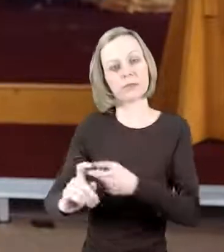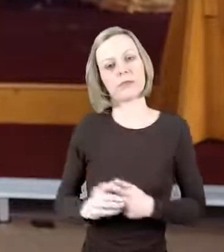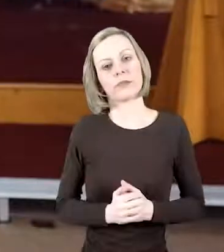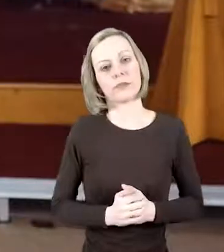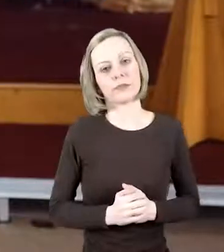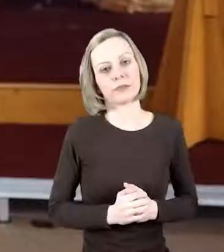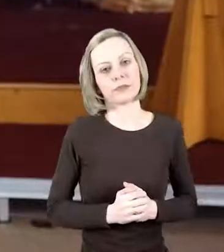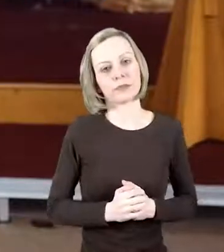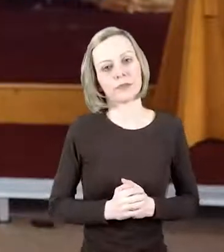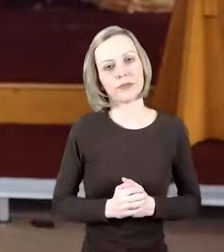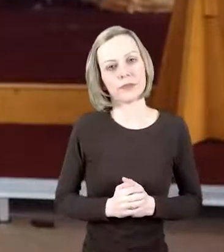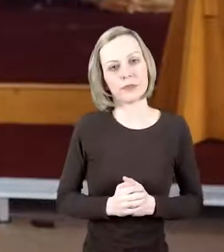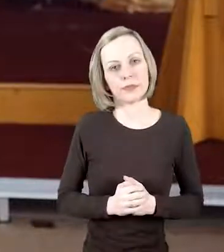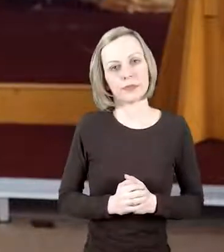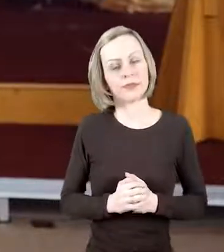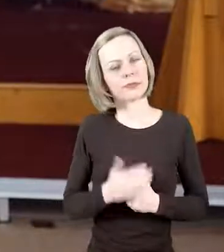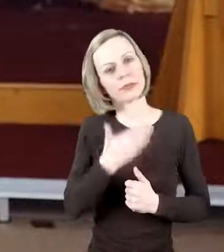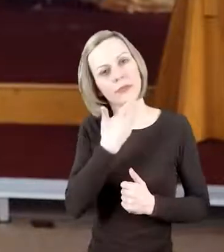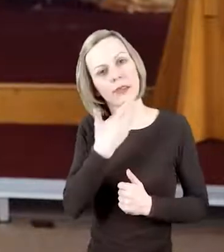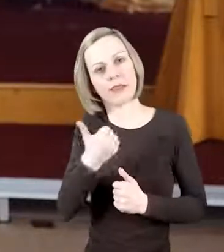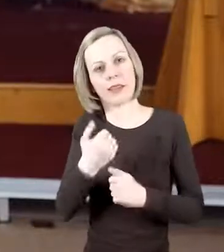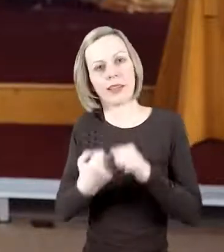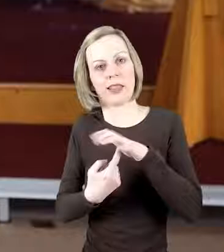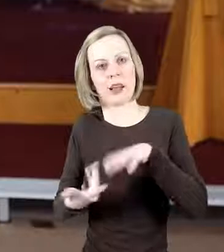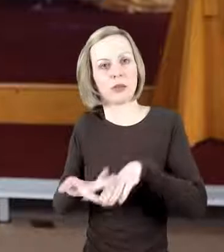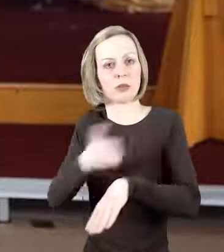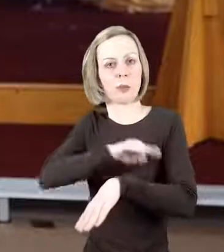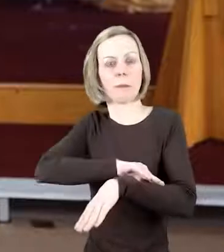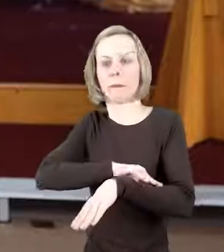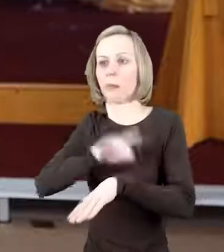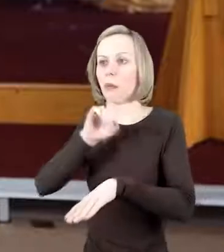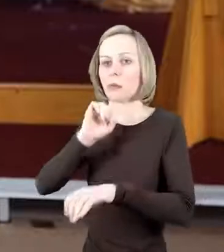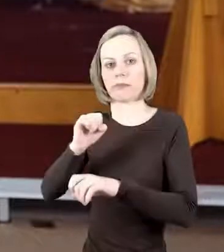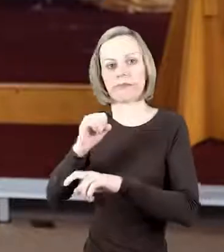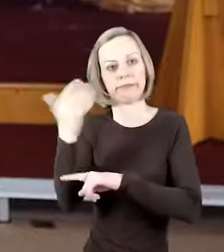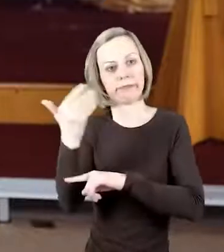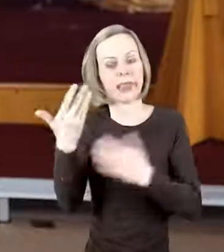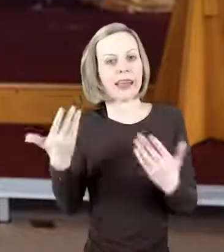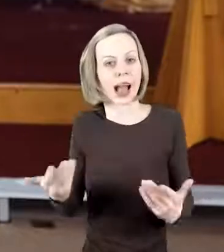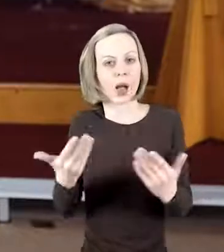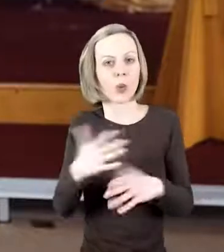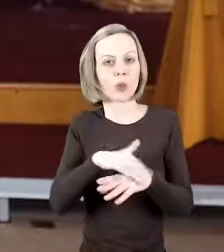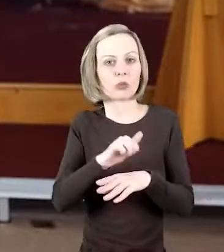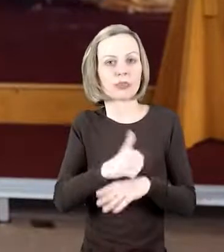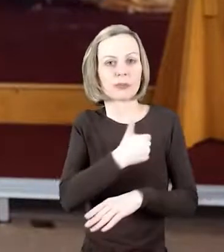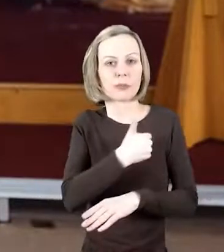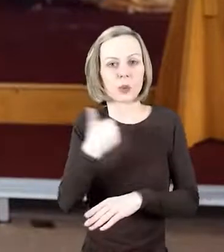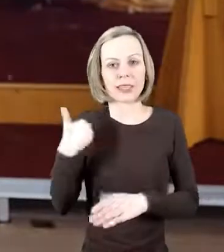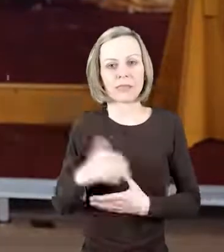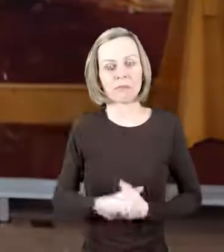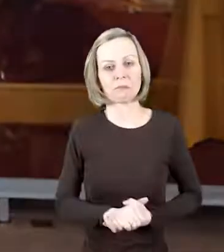so fantastic that the Archbishop is able to share a few thoughts with us all now on this Christmas